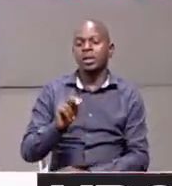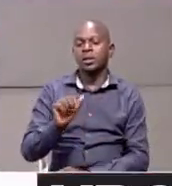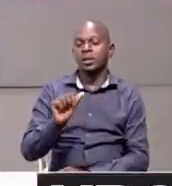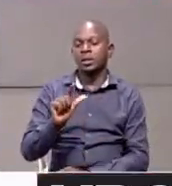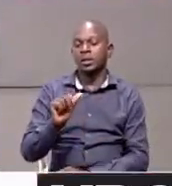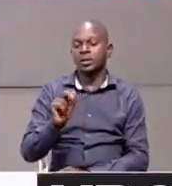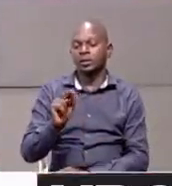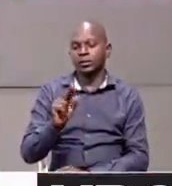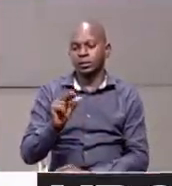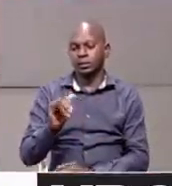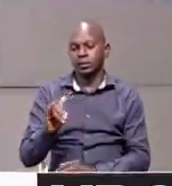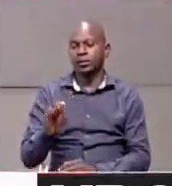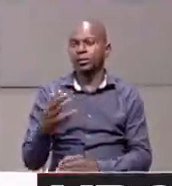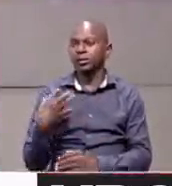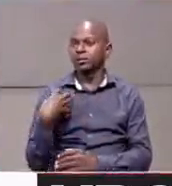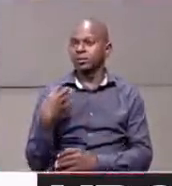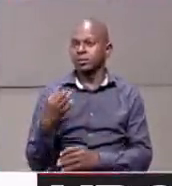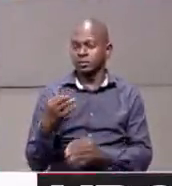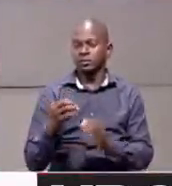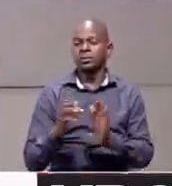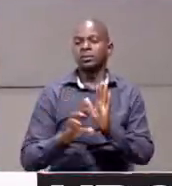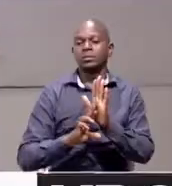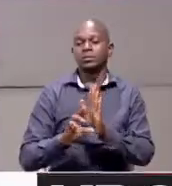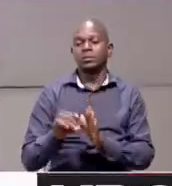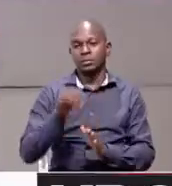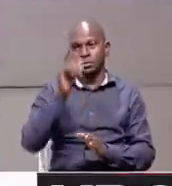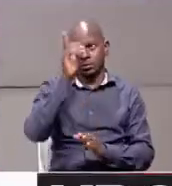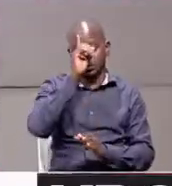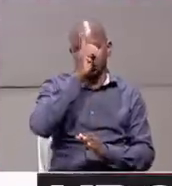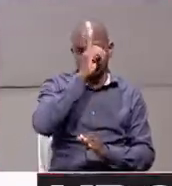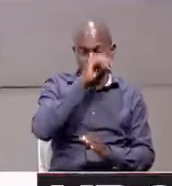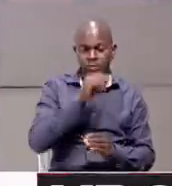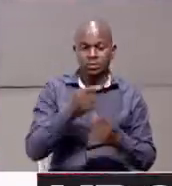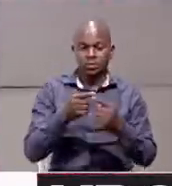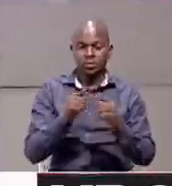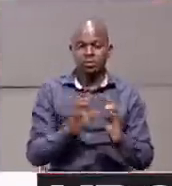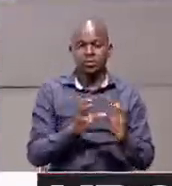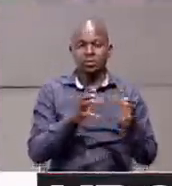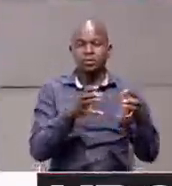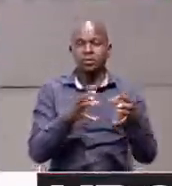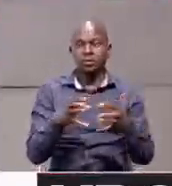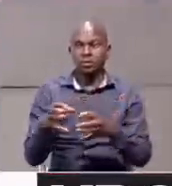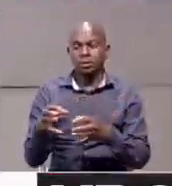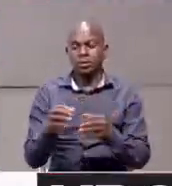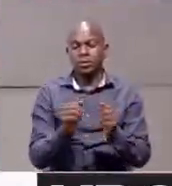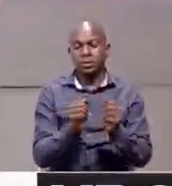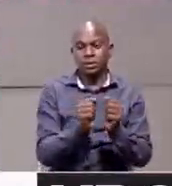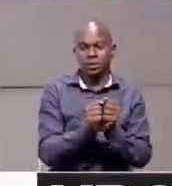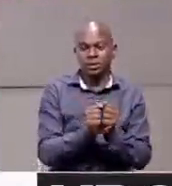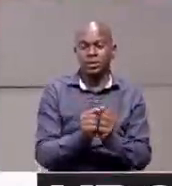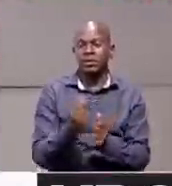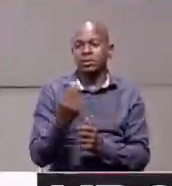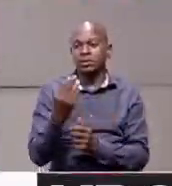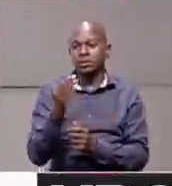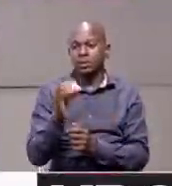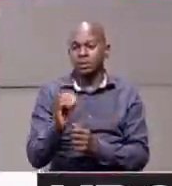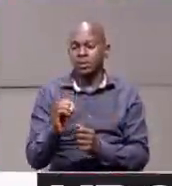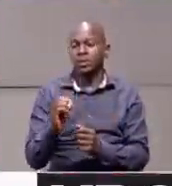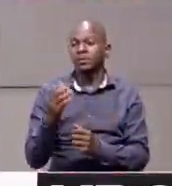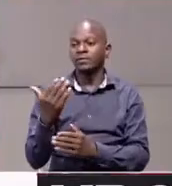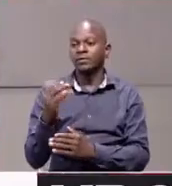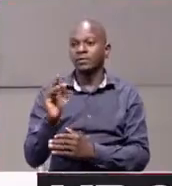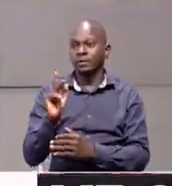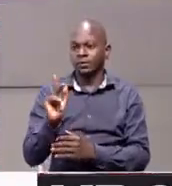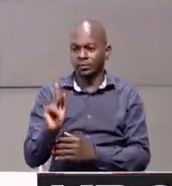Nabaloga represented the king to officiate the occasion with different categories, including 10, 20 and 5